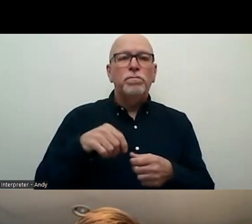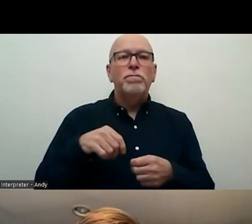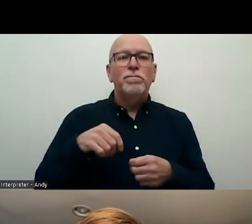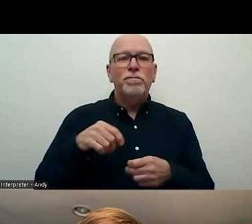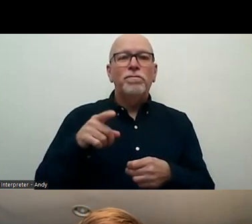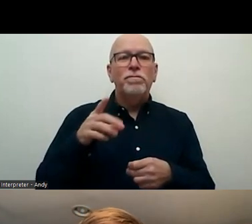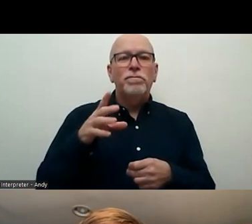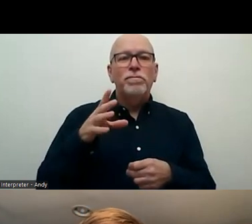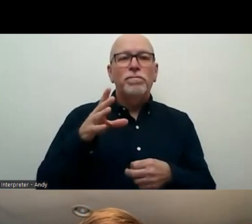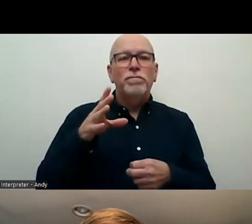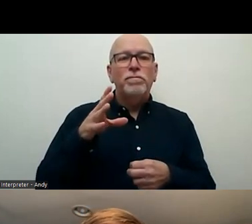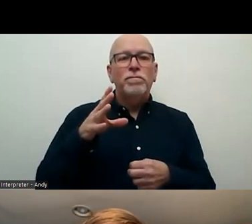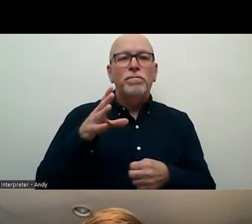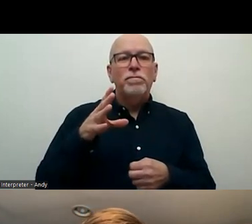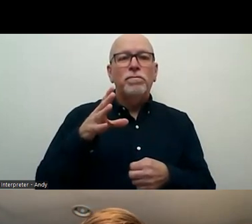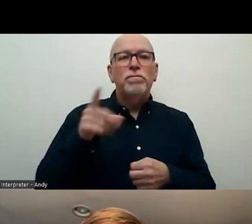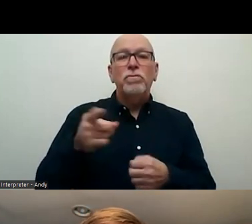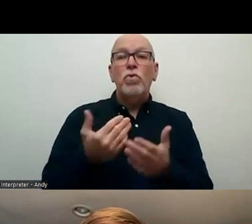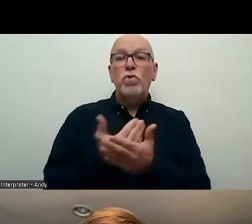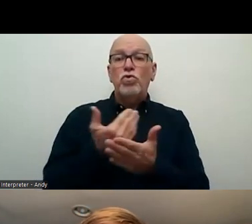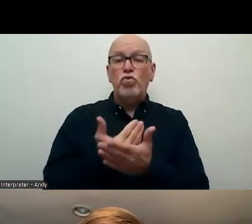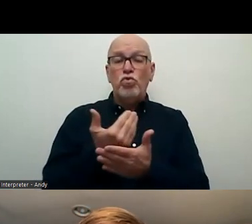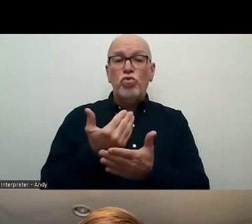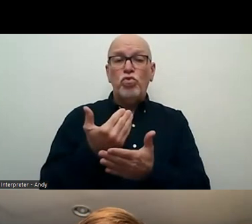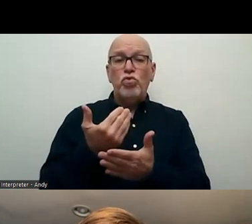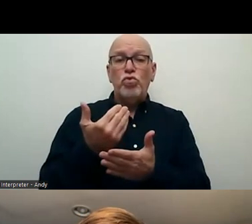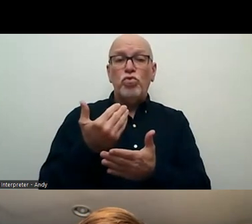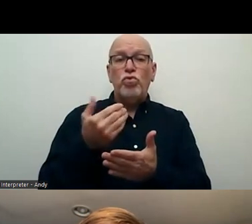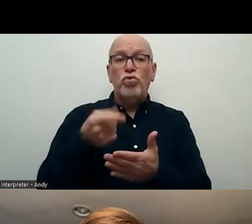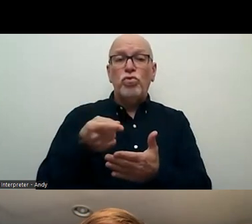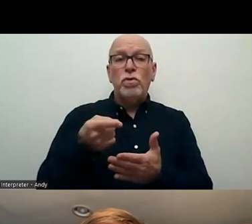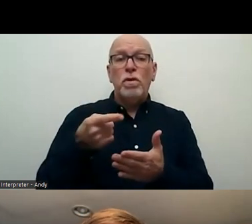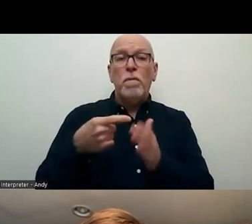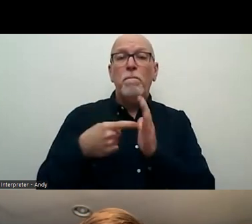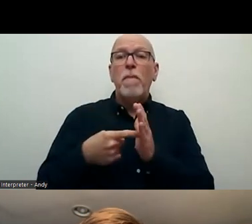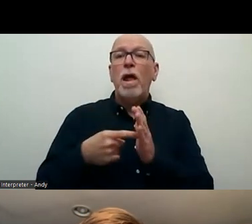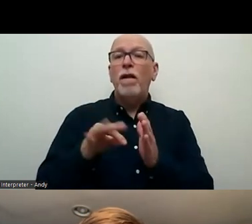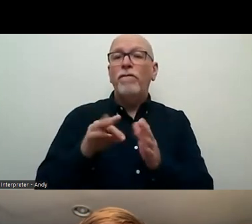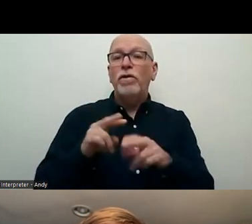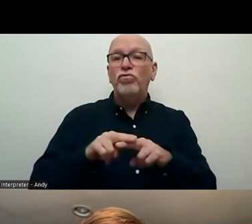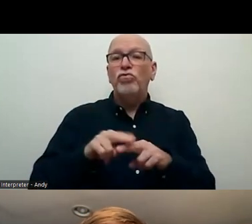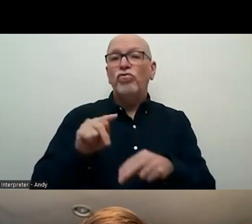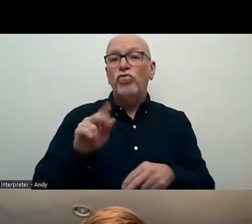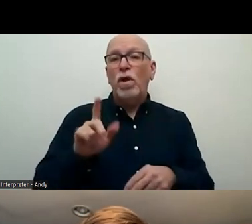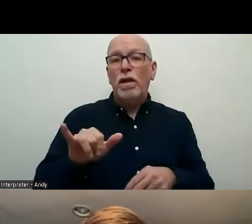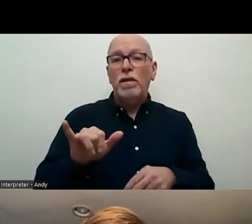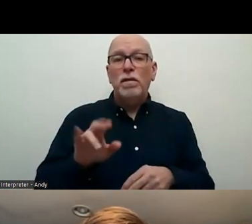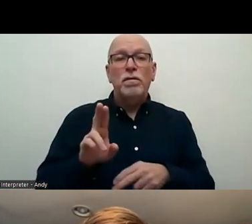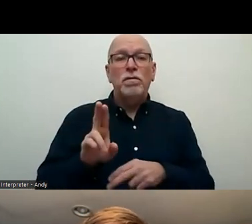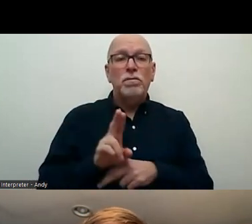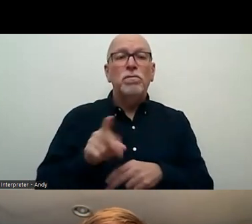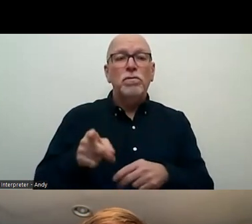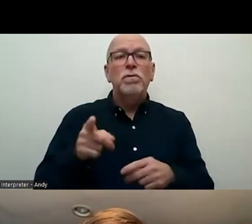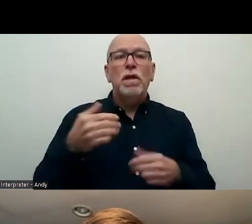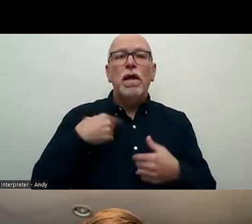um the newest model train trolleys i have